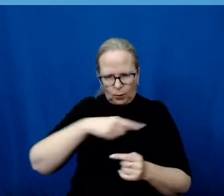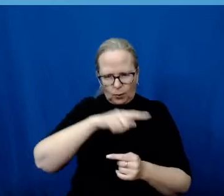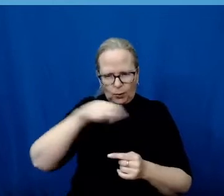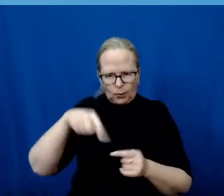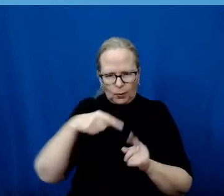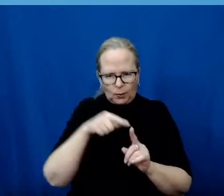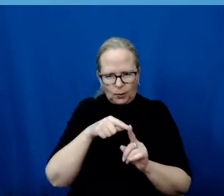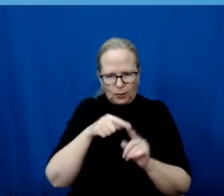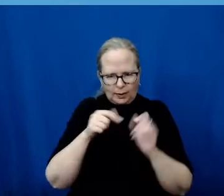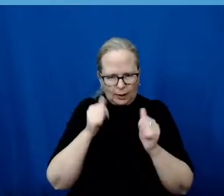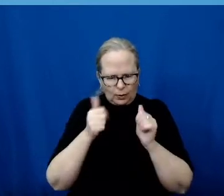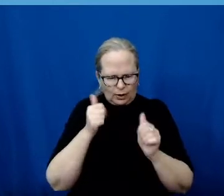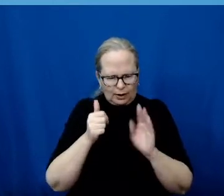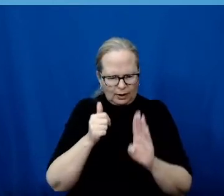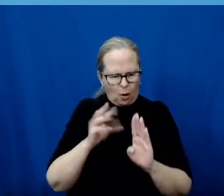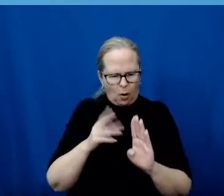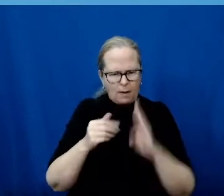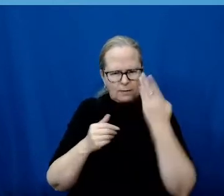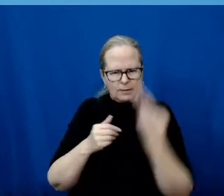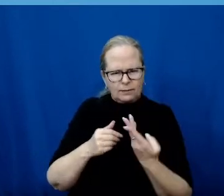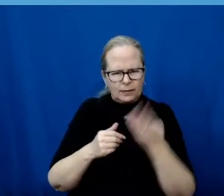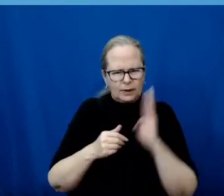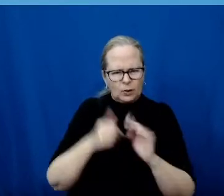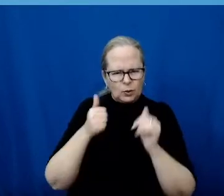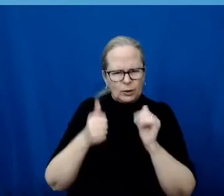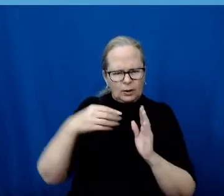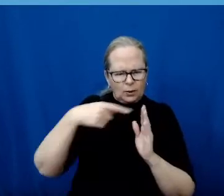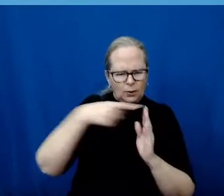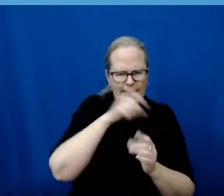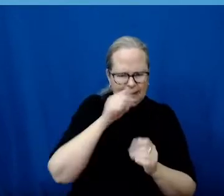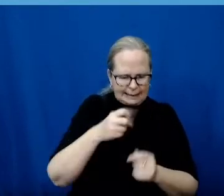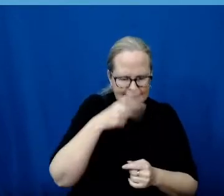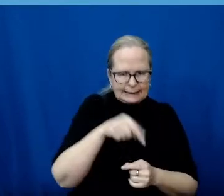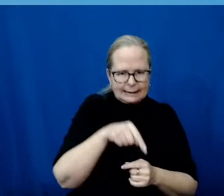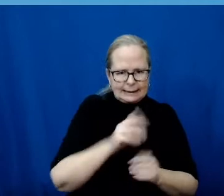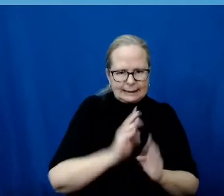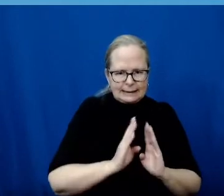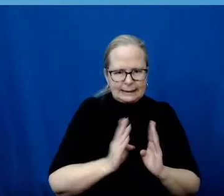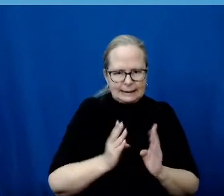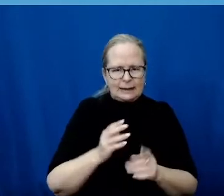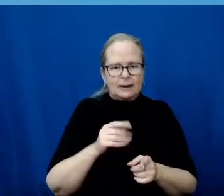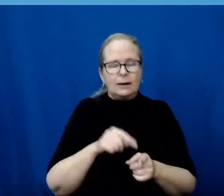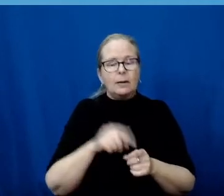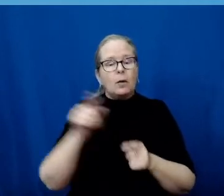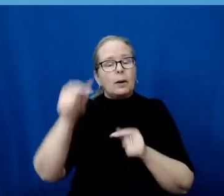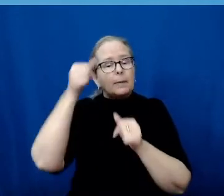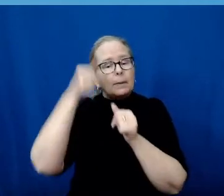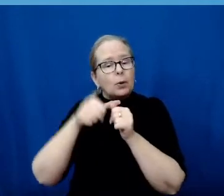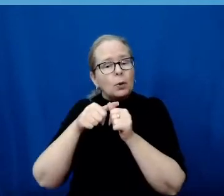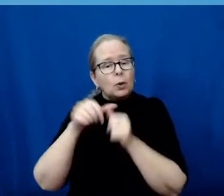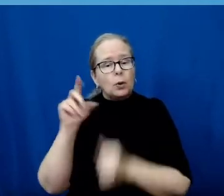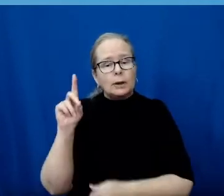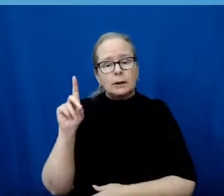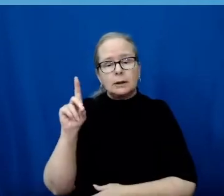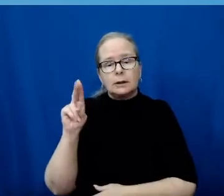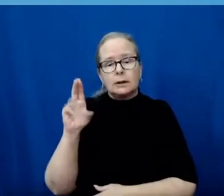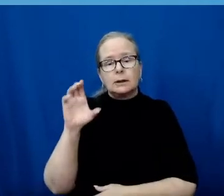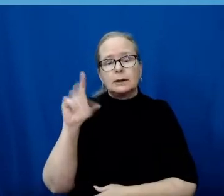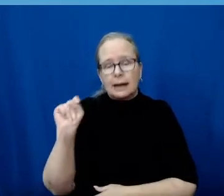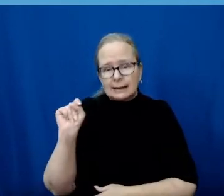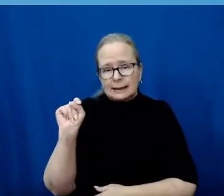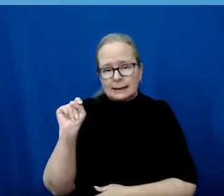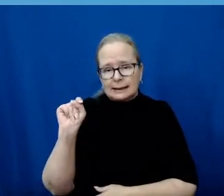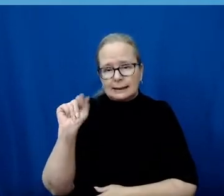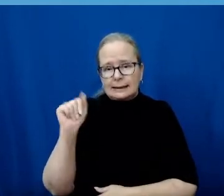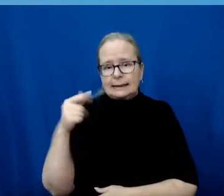duct tape. You don't need to cut it with scissors. Yeah, because when you spend all of your time trying to cut